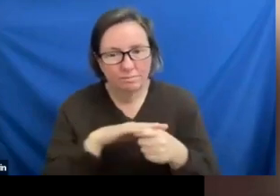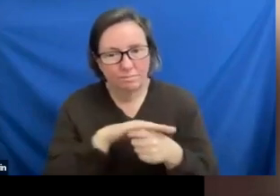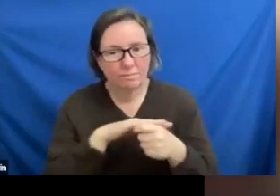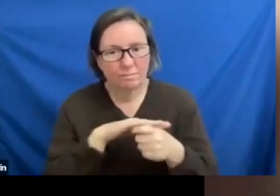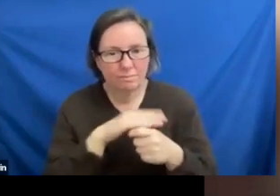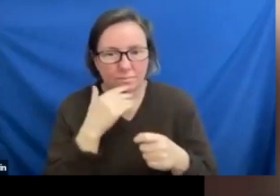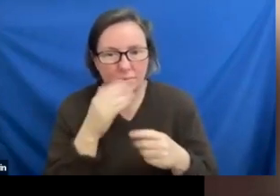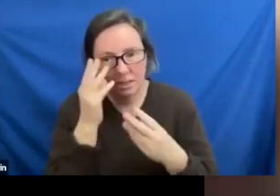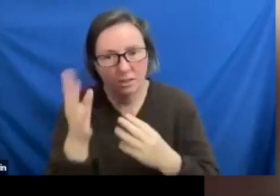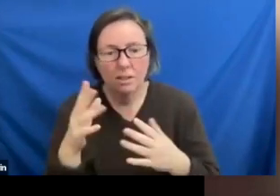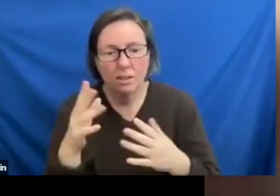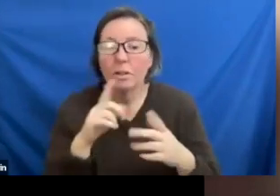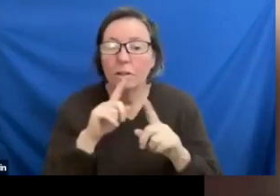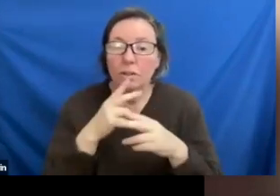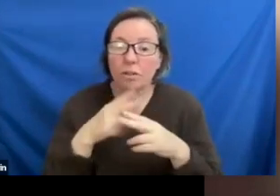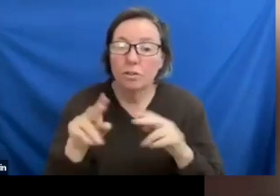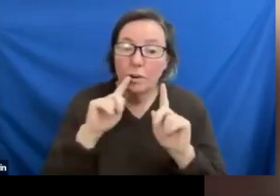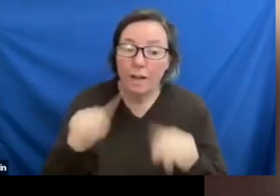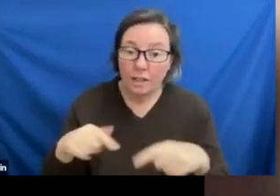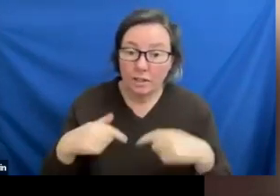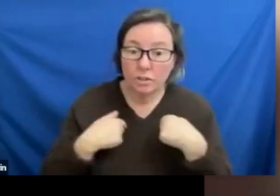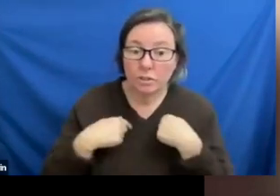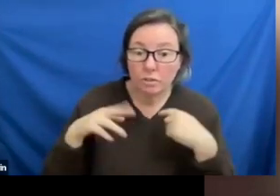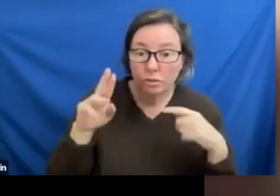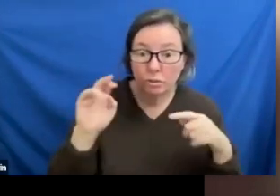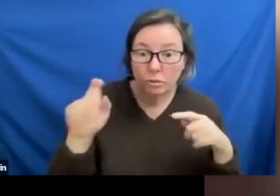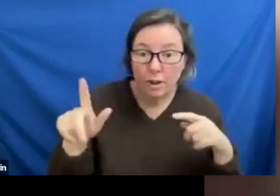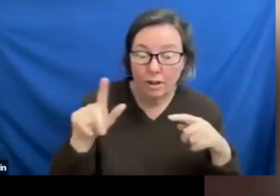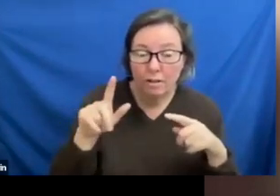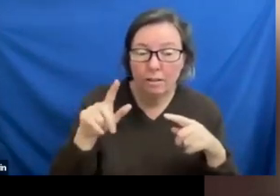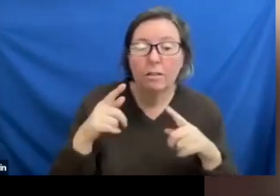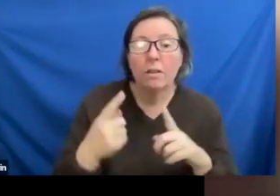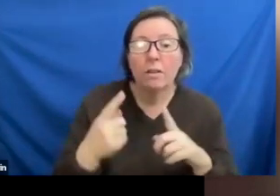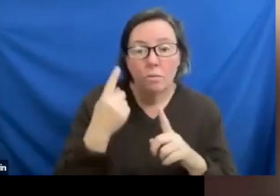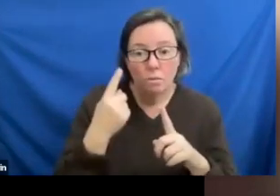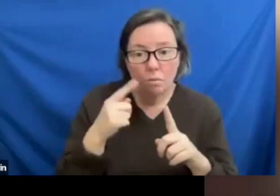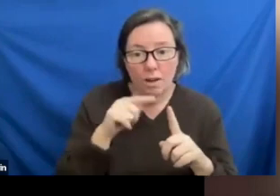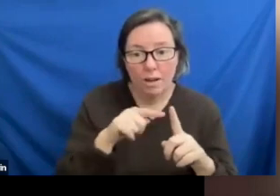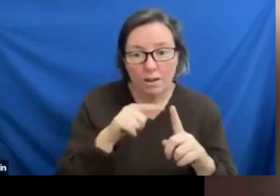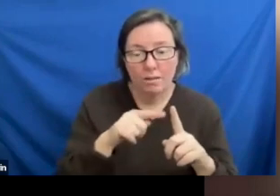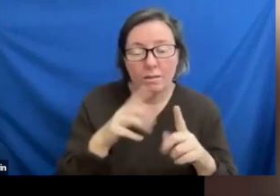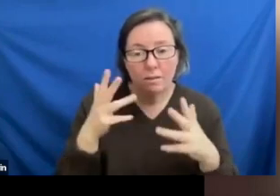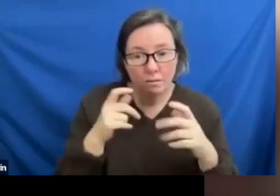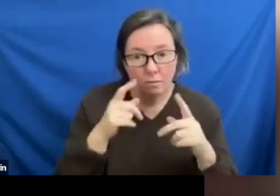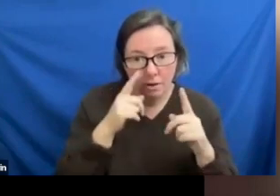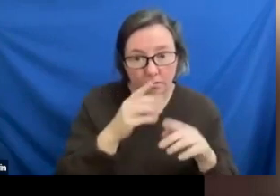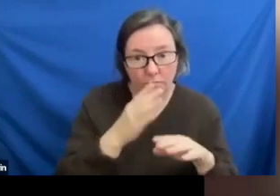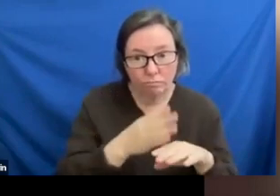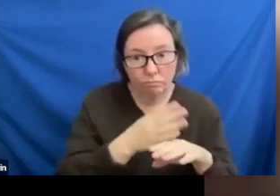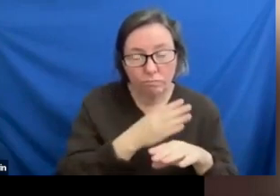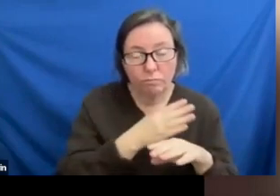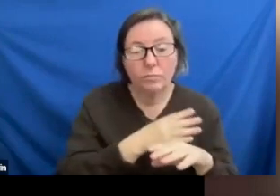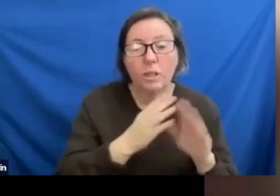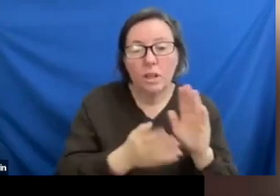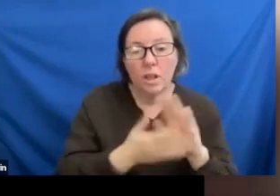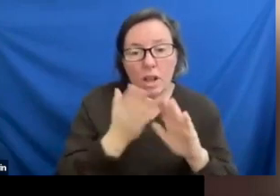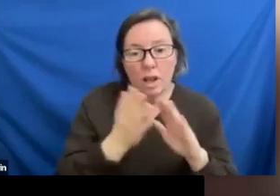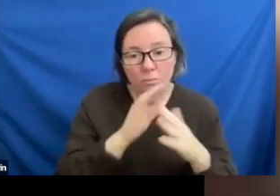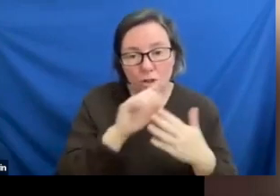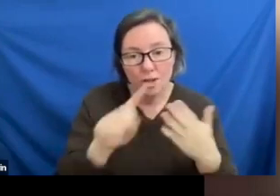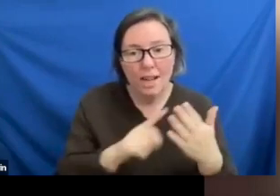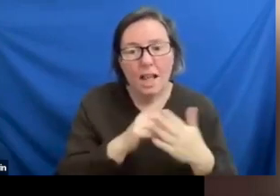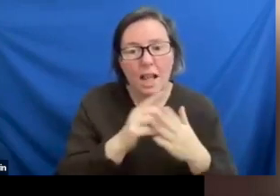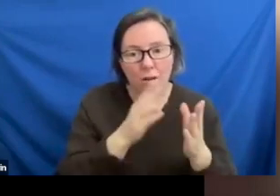I'll give the short answer. So one of the items we hope to improve on is the operating hours